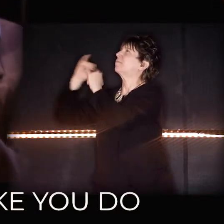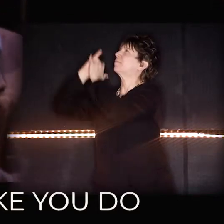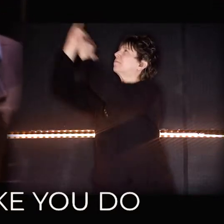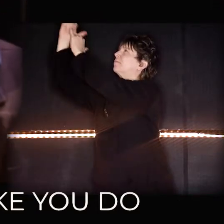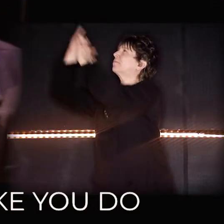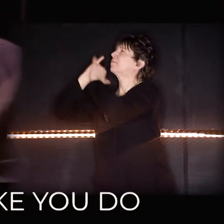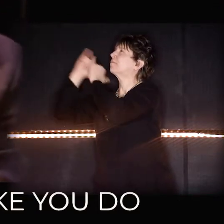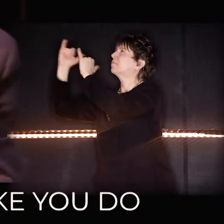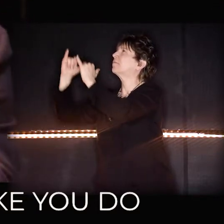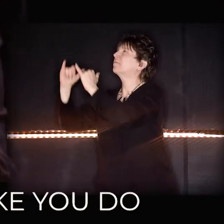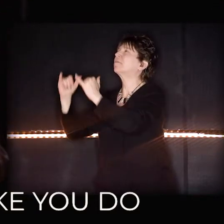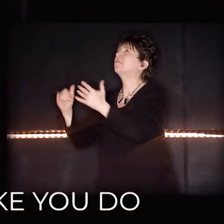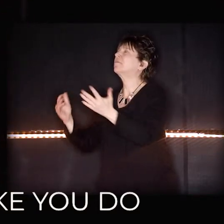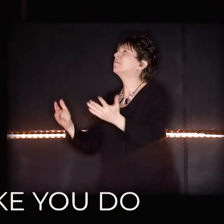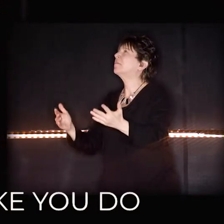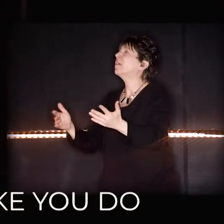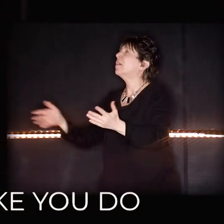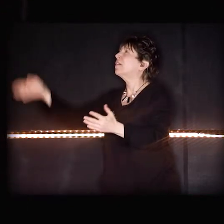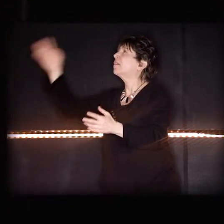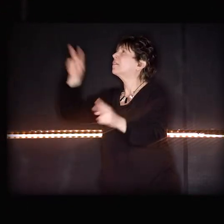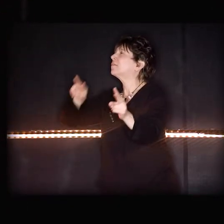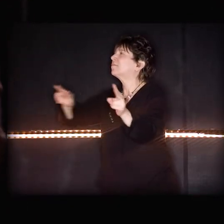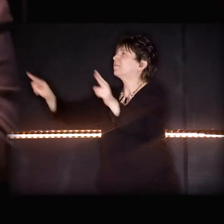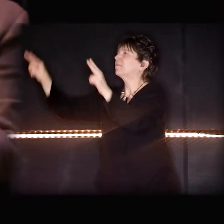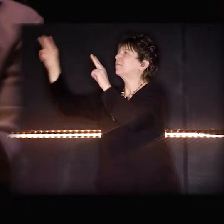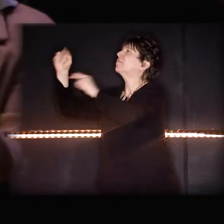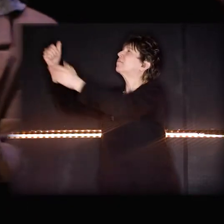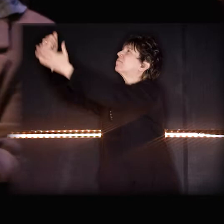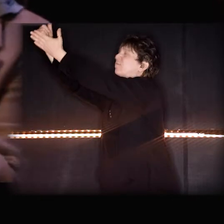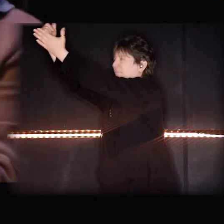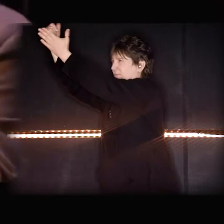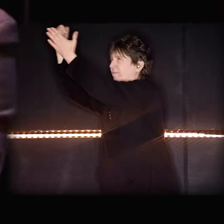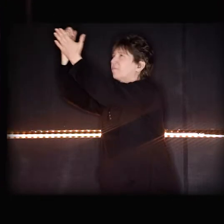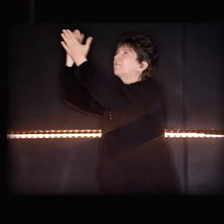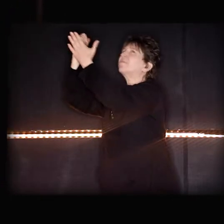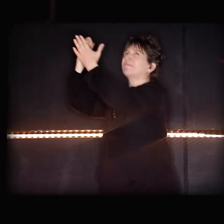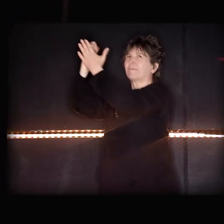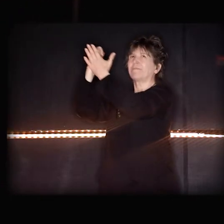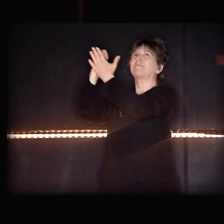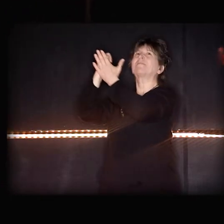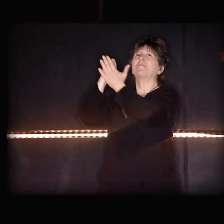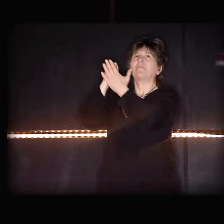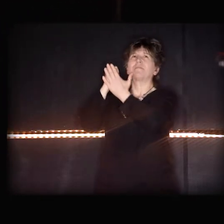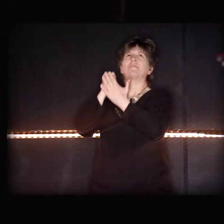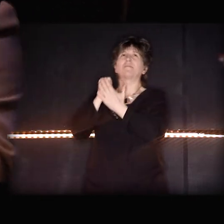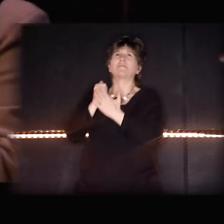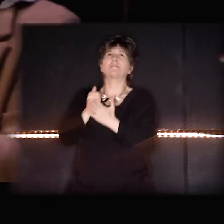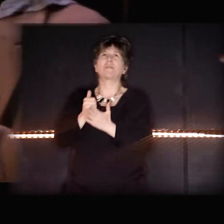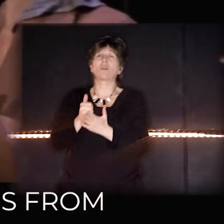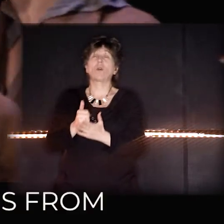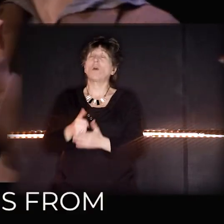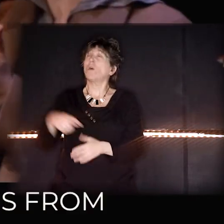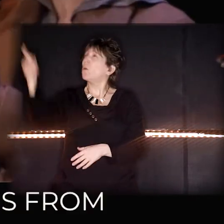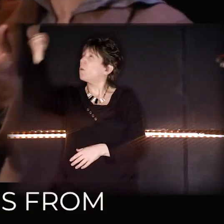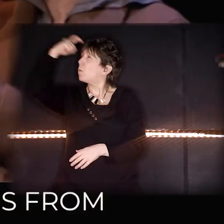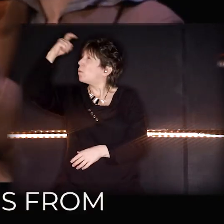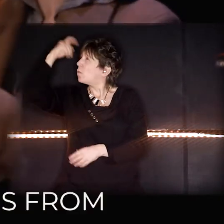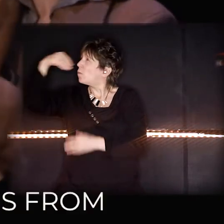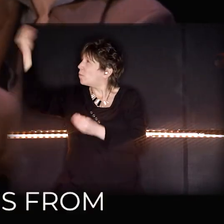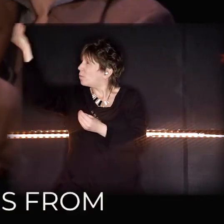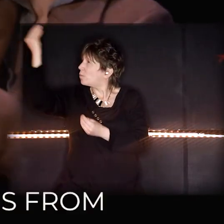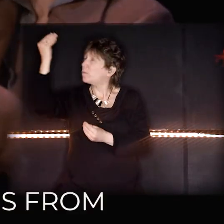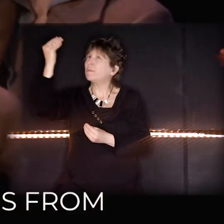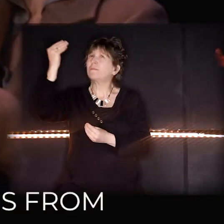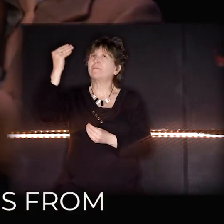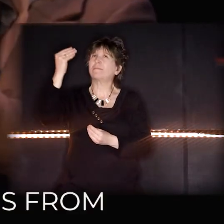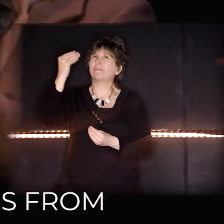to see things like you do. God, I look to you, you're where my help